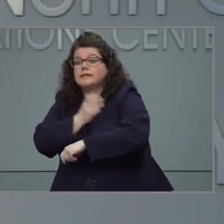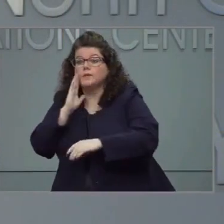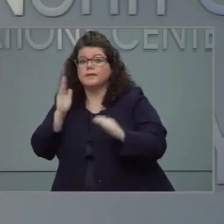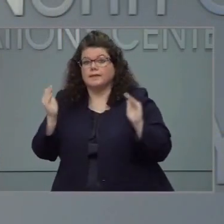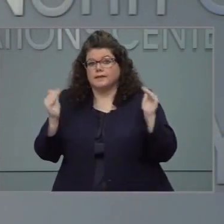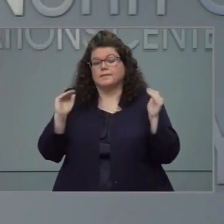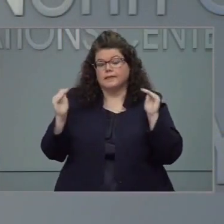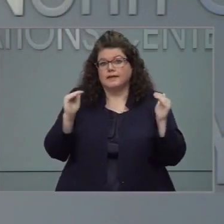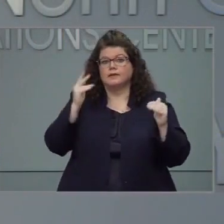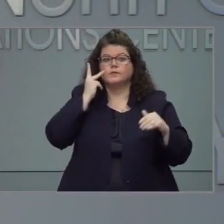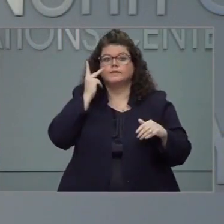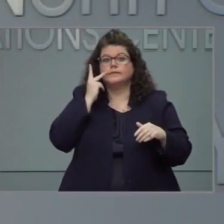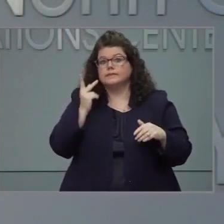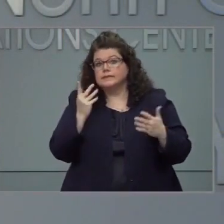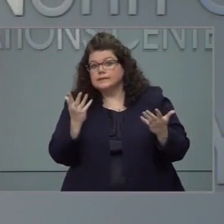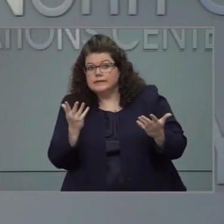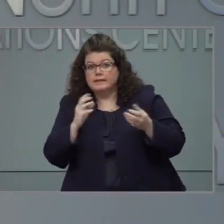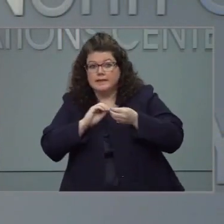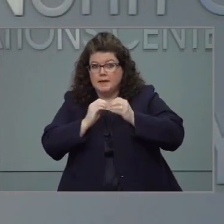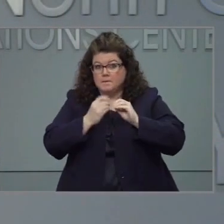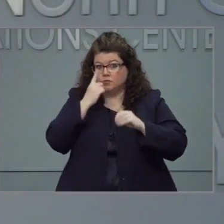We are working now on